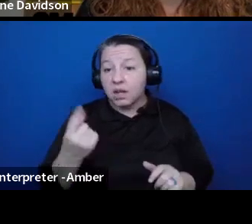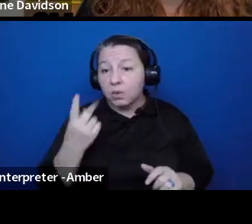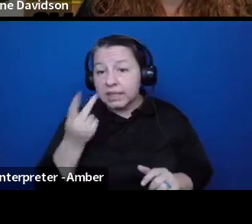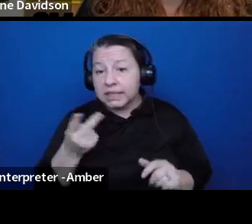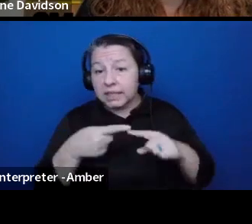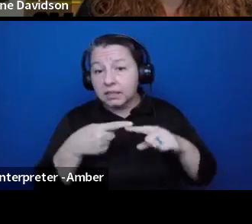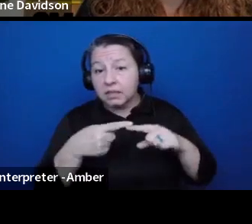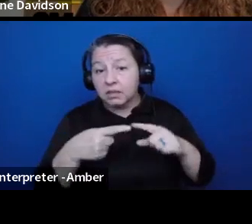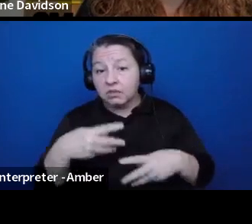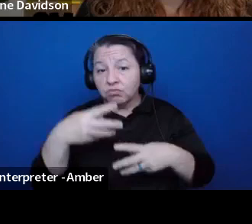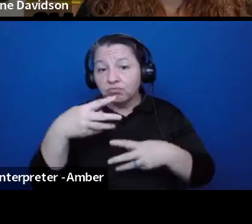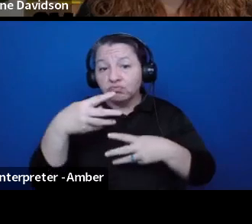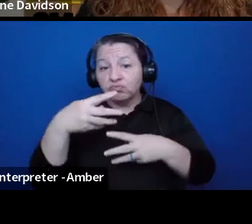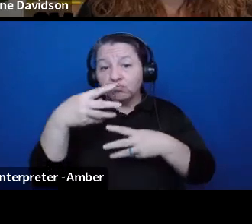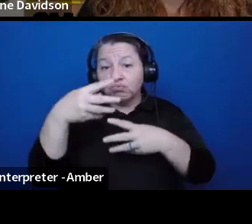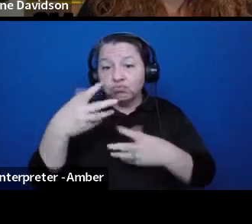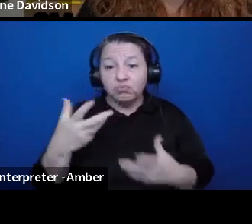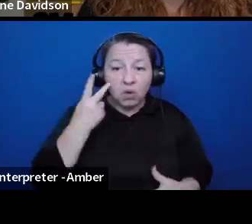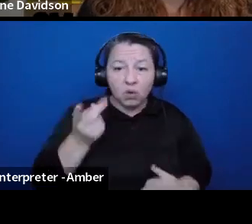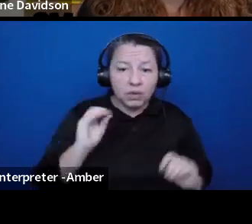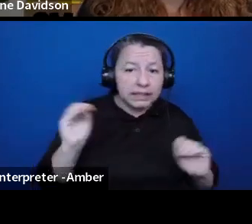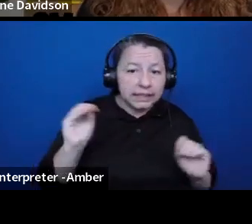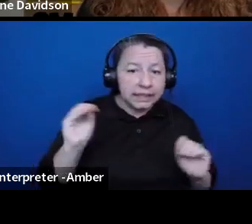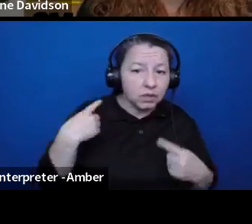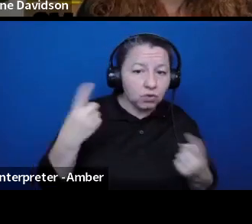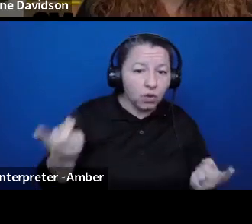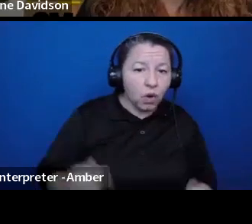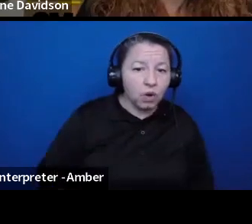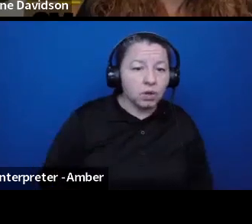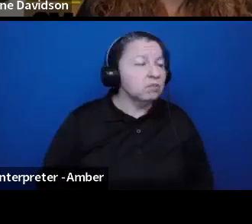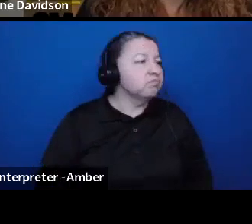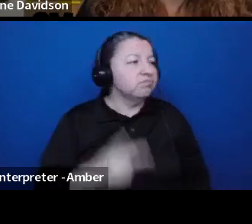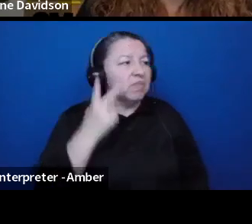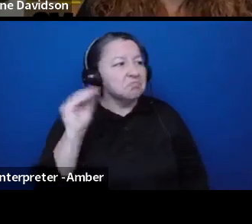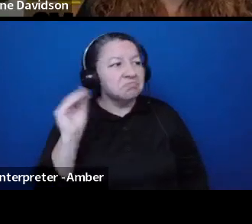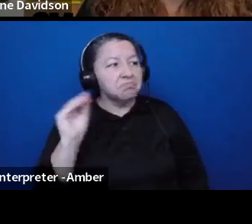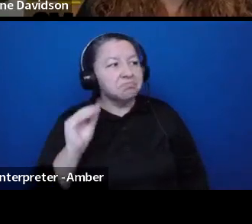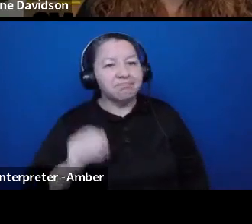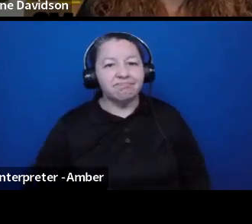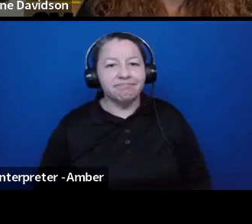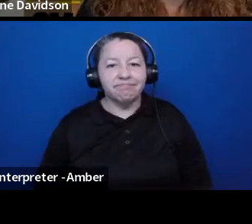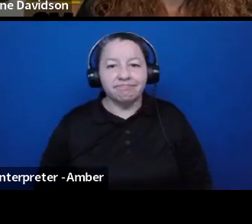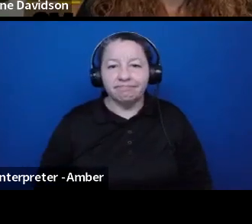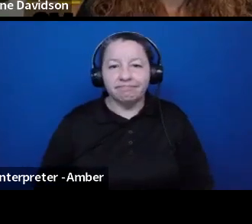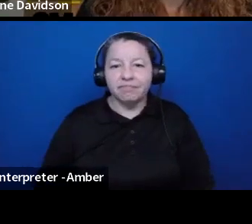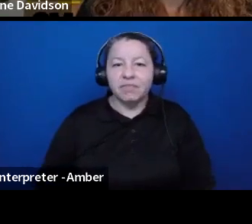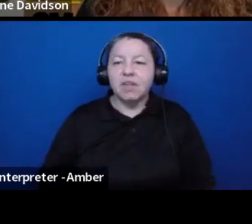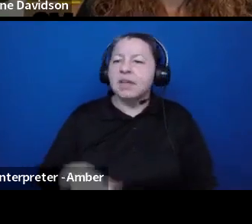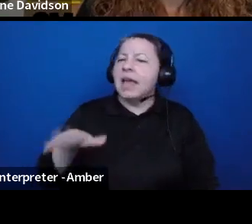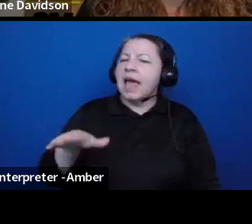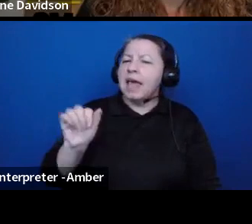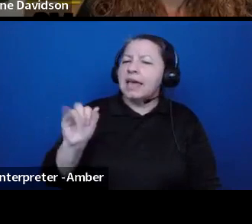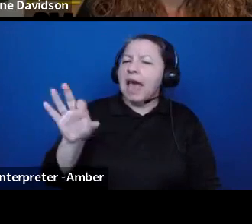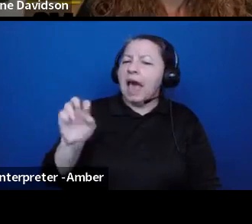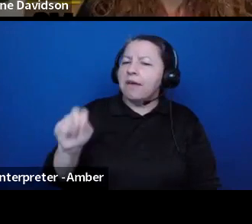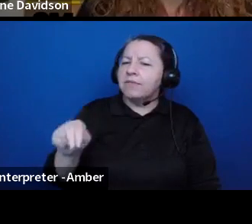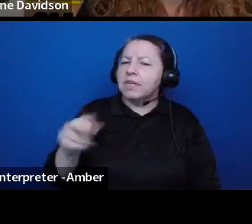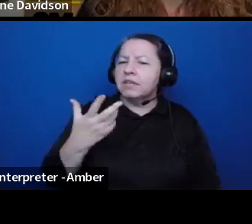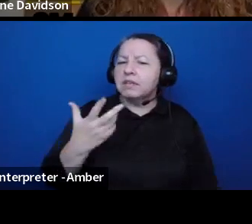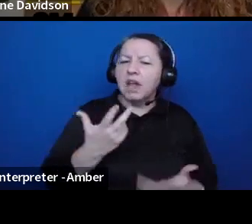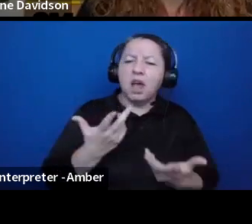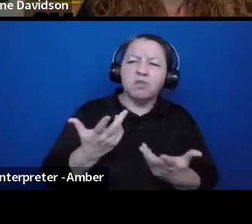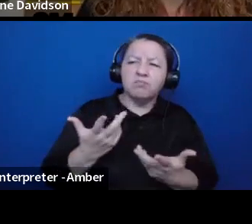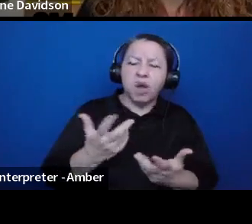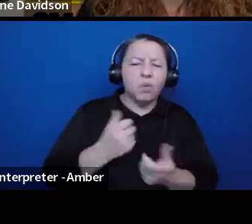I don't see any so far. I haven't seen any. Afton, I would love to invite you to